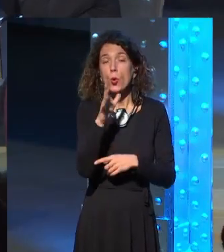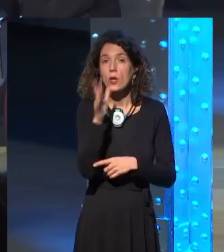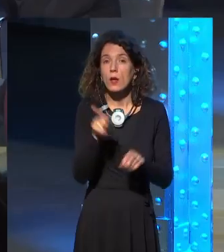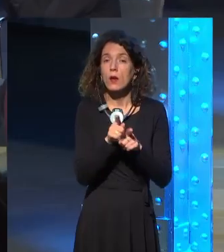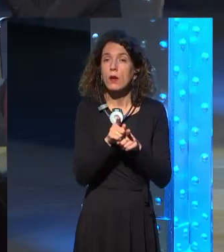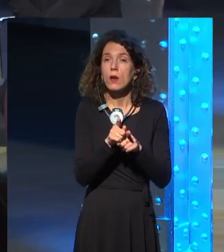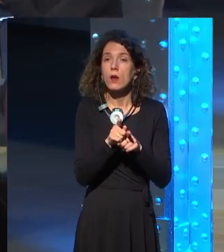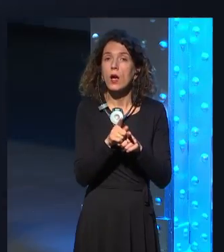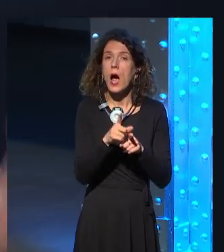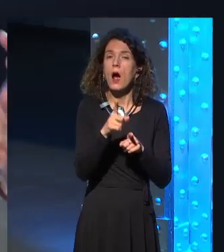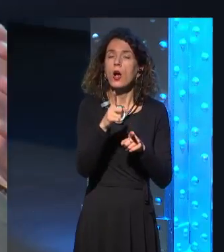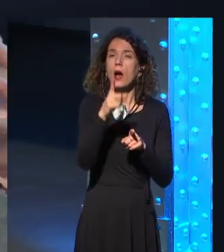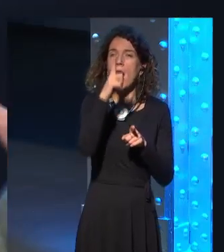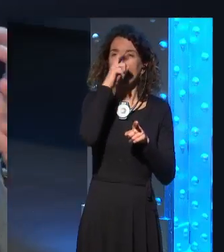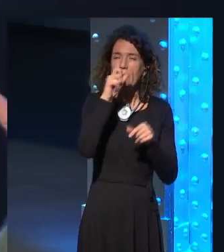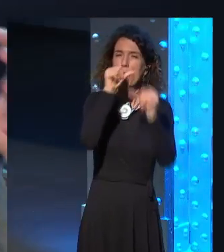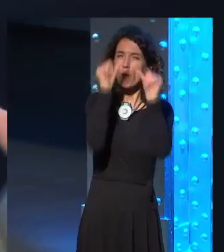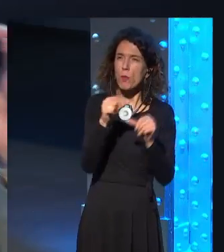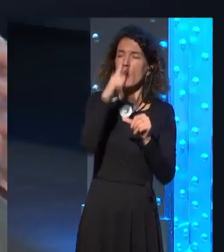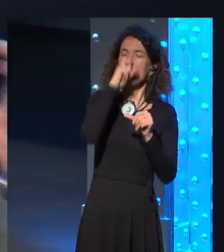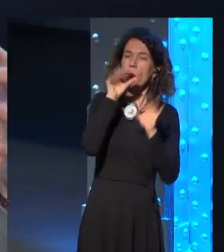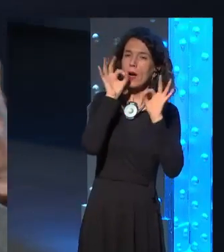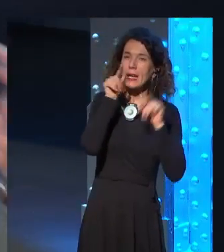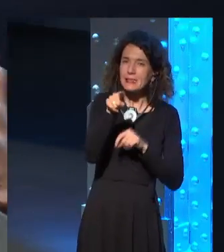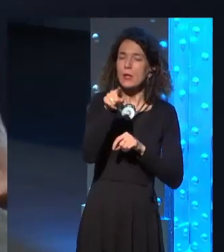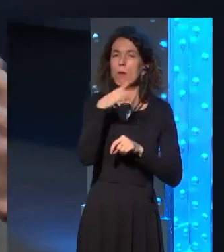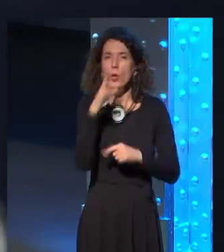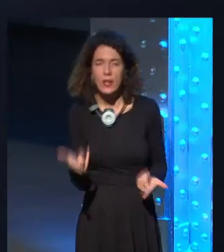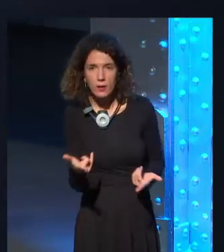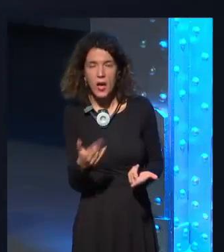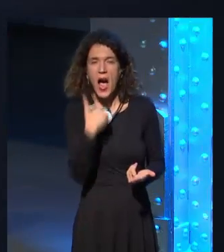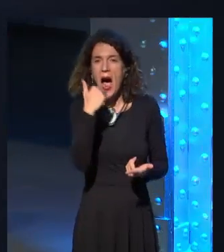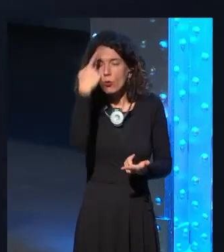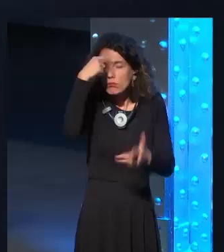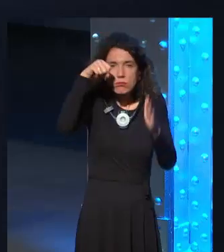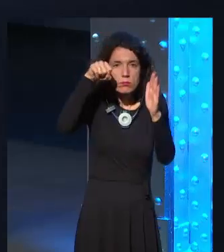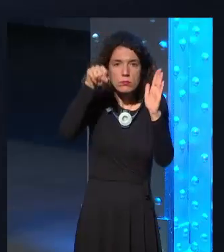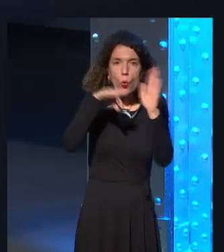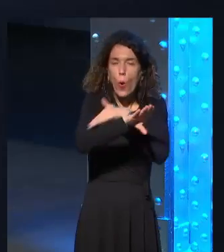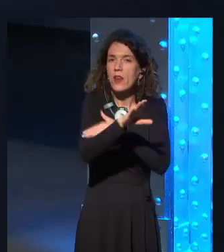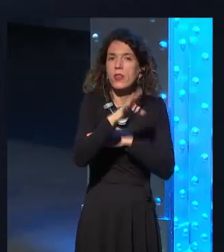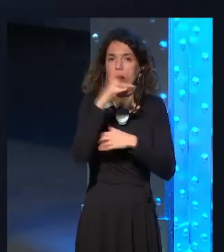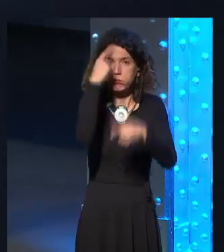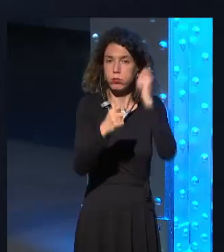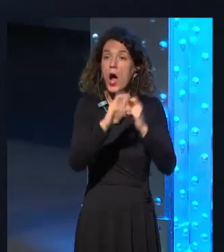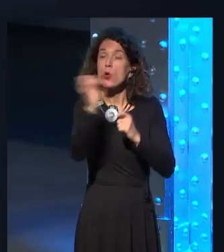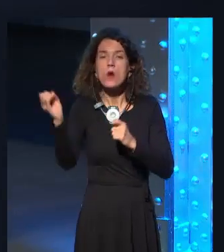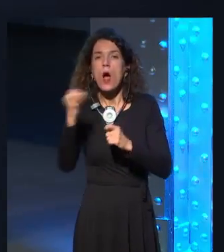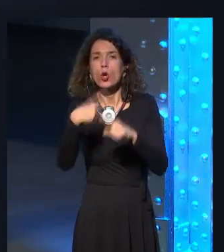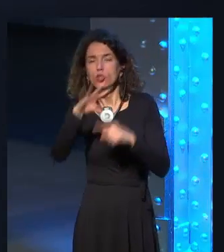remember. I mean, why do some things stick and why doesn't things?